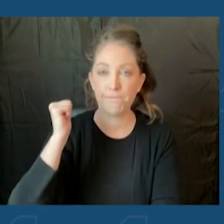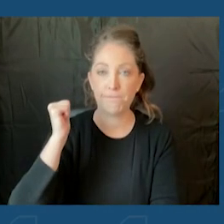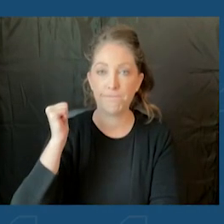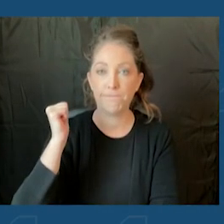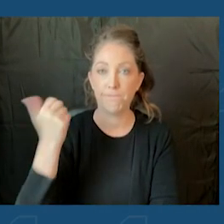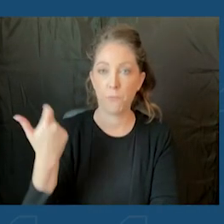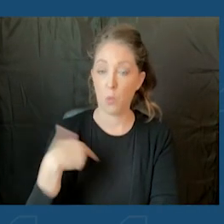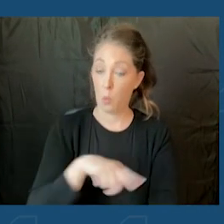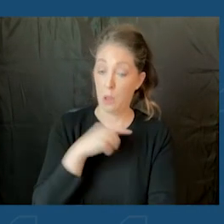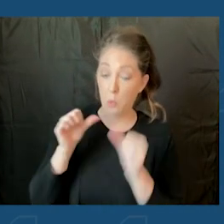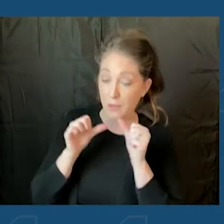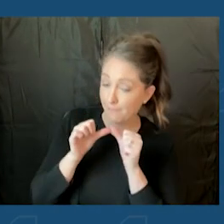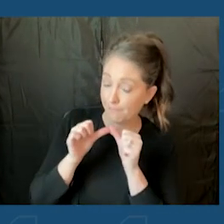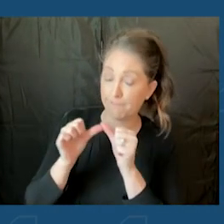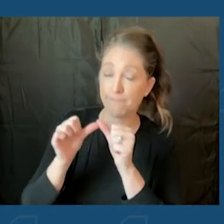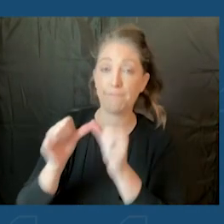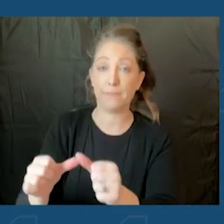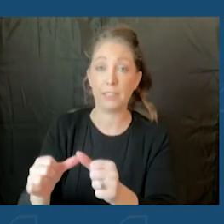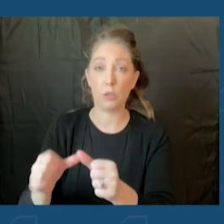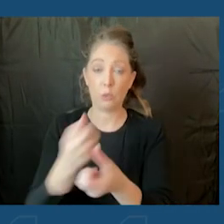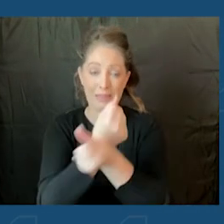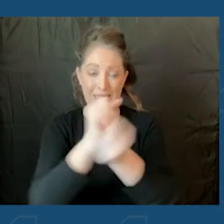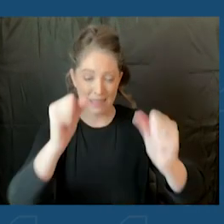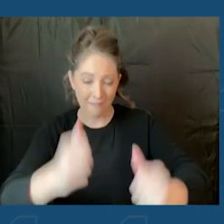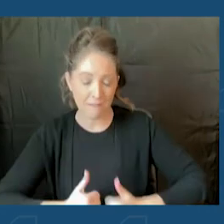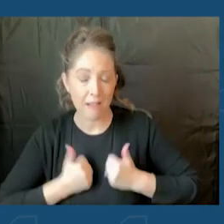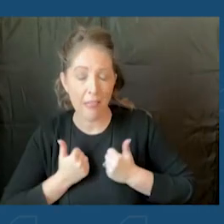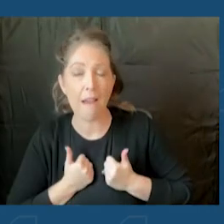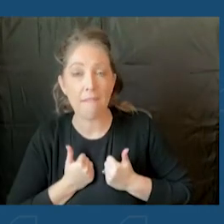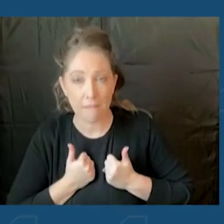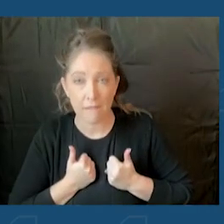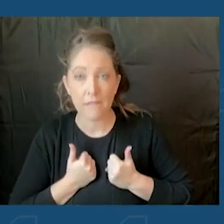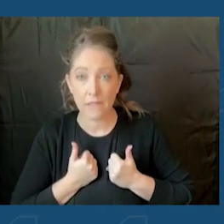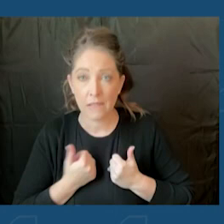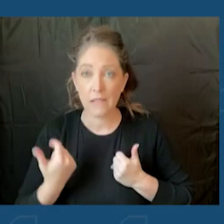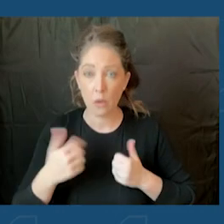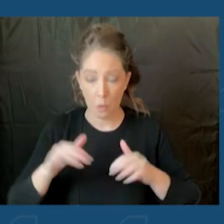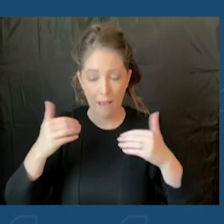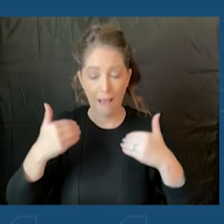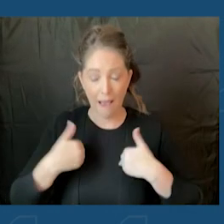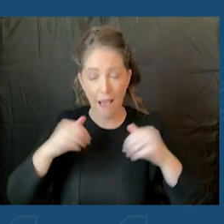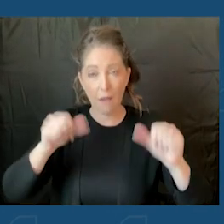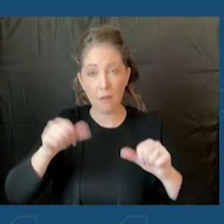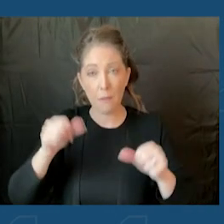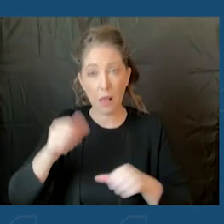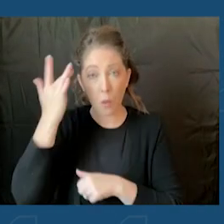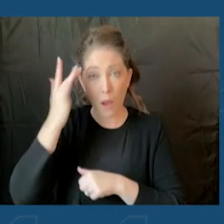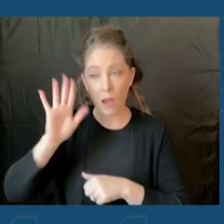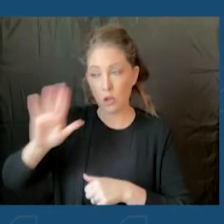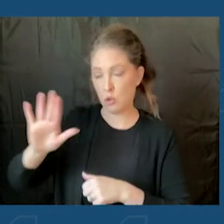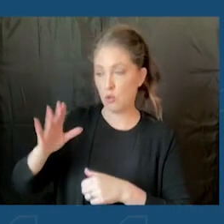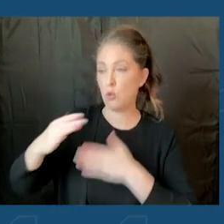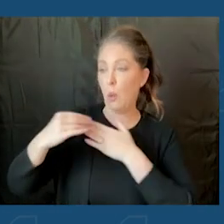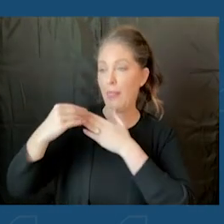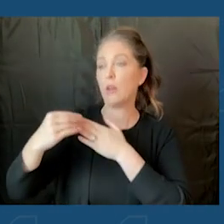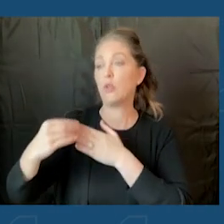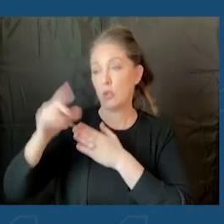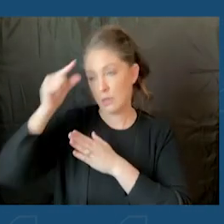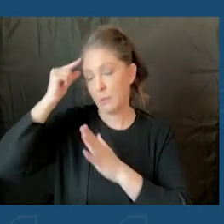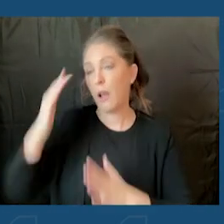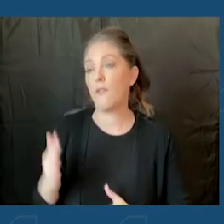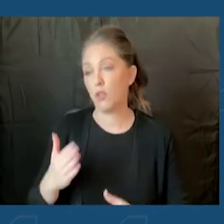do everything we can to save lives, and we have that ability to do that because of your leadership, Governor. Thank you very much. Thank you,